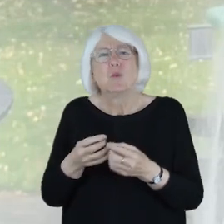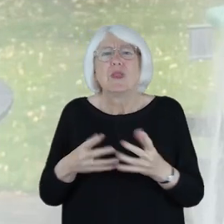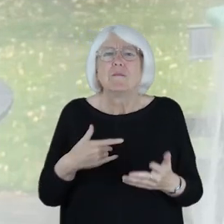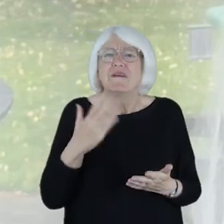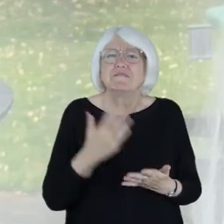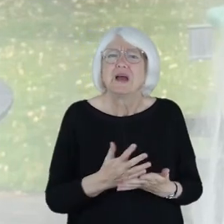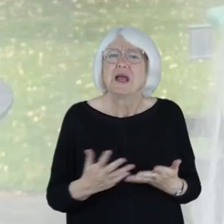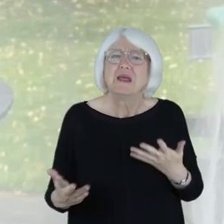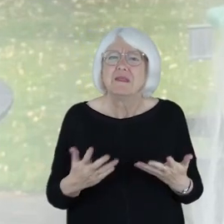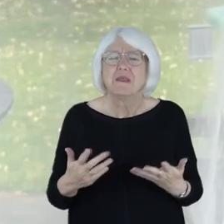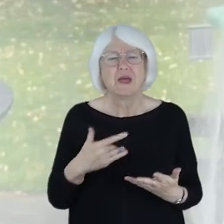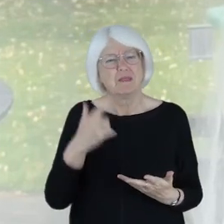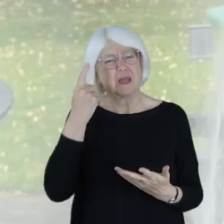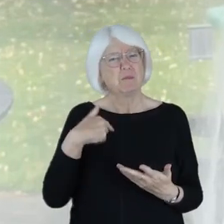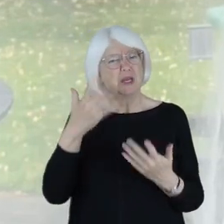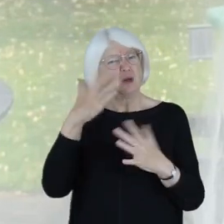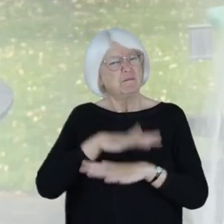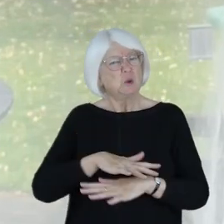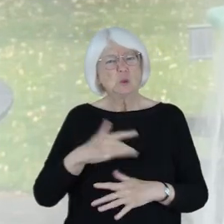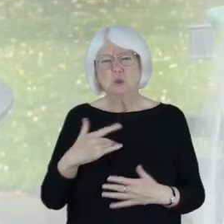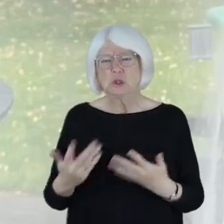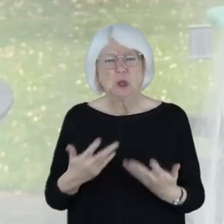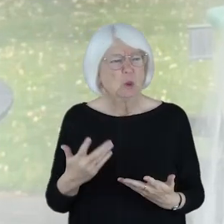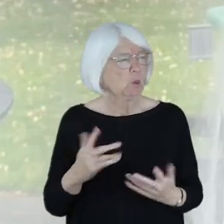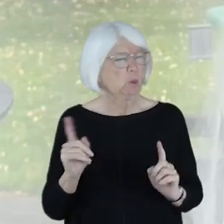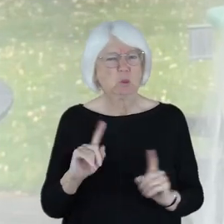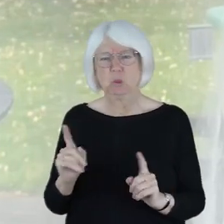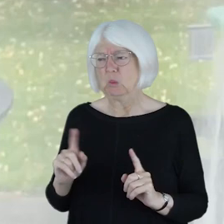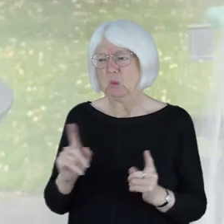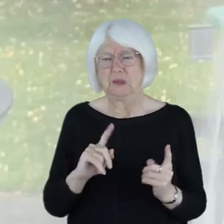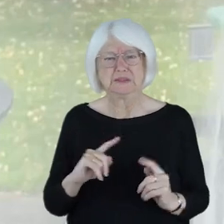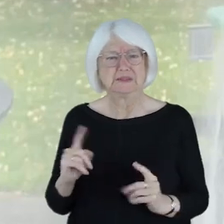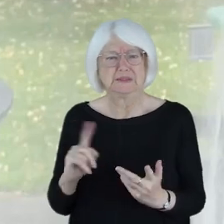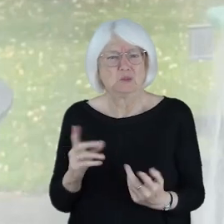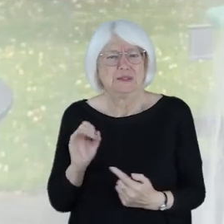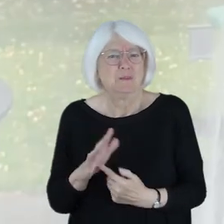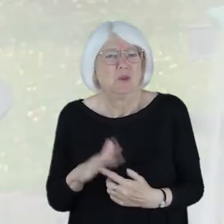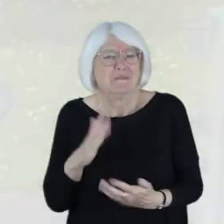I think I'd be confused, because you wouldn't know what the important things were in life.